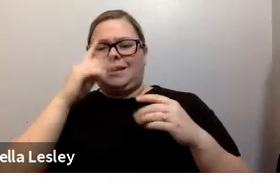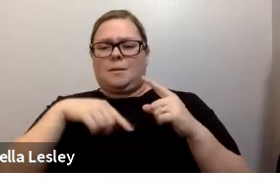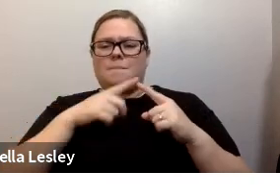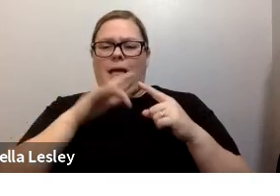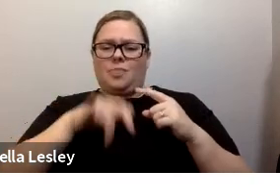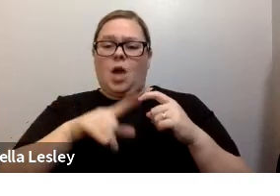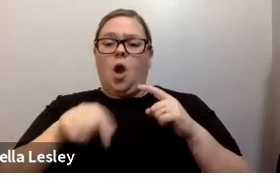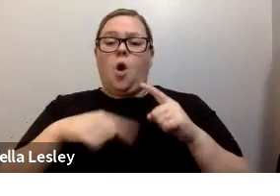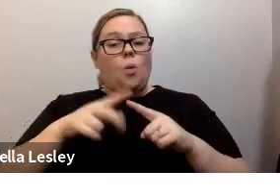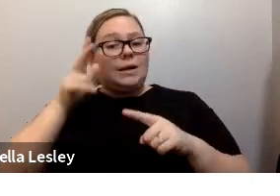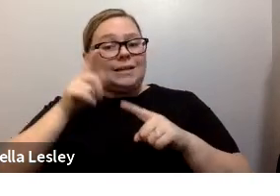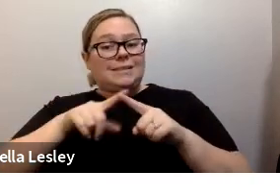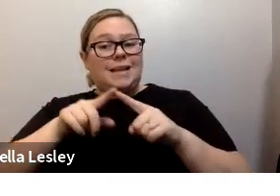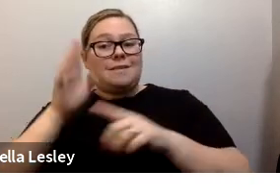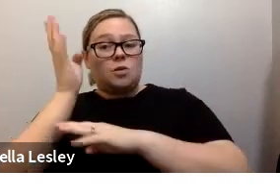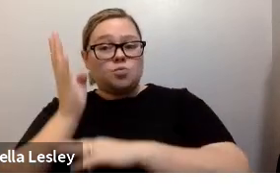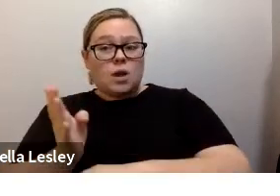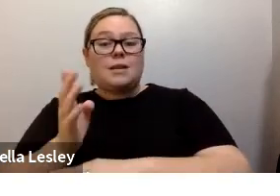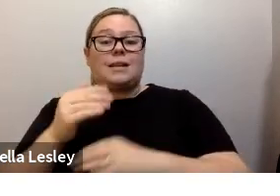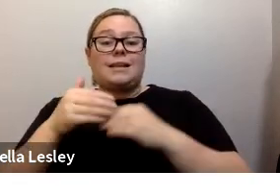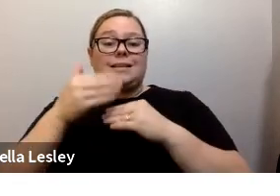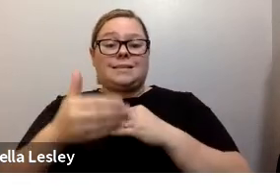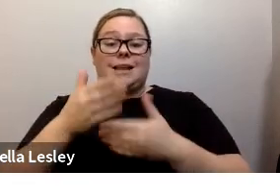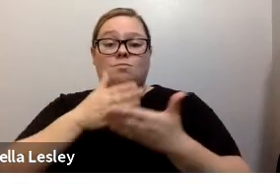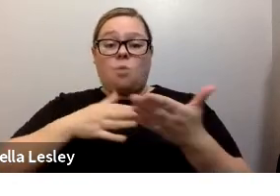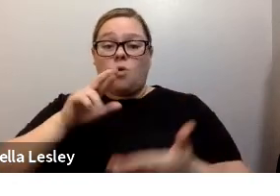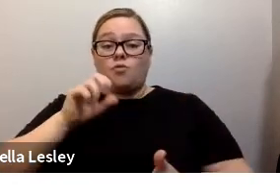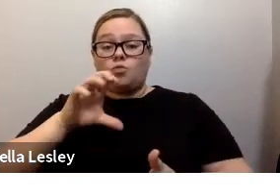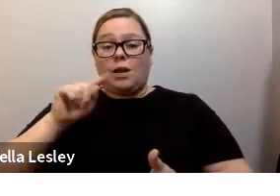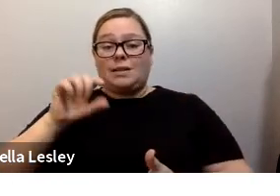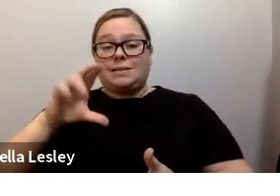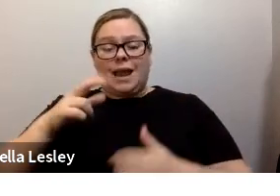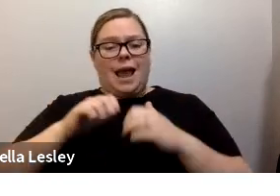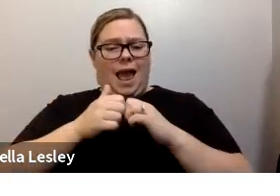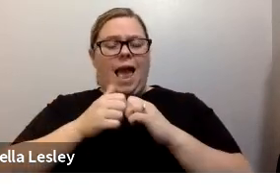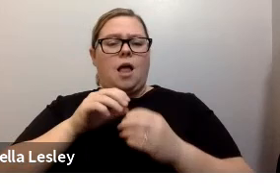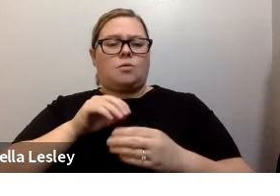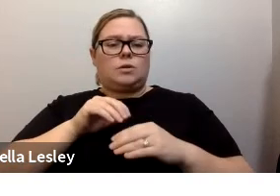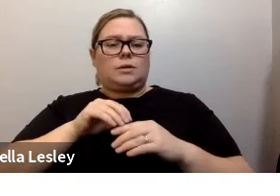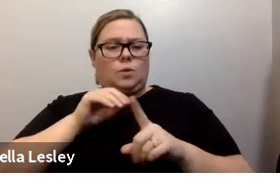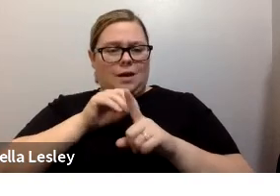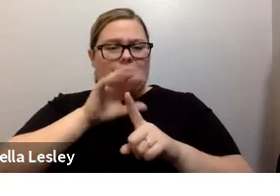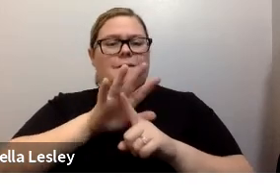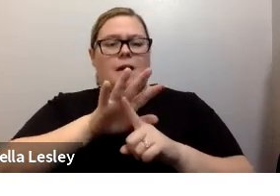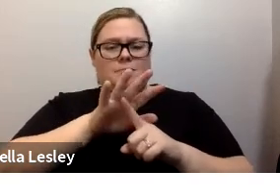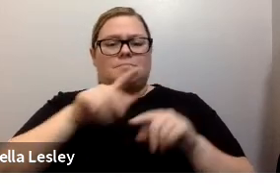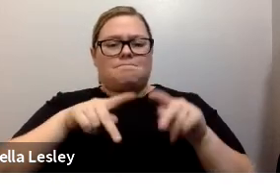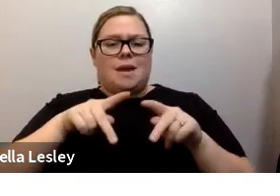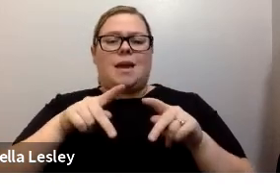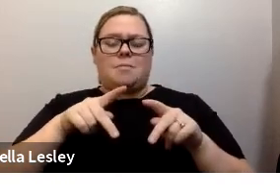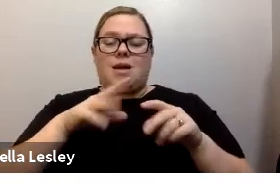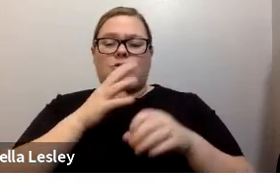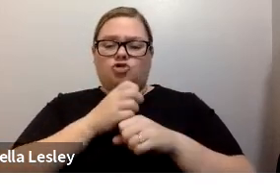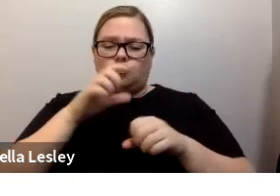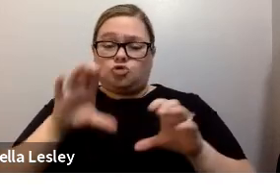about, that the next stage of RECTech really needs to look at how do we get the things people quickly, effectively, take that information and repurpose